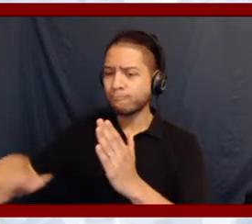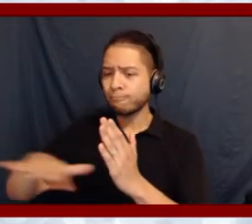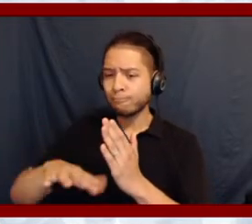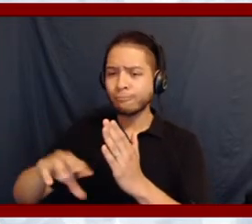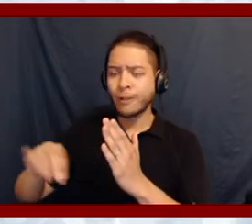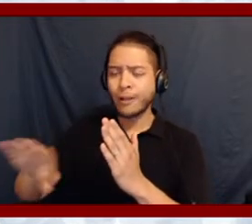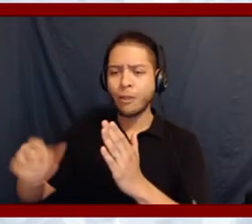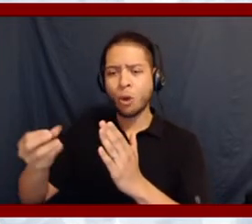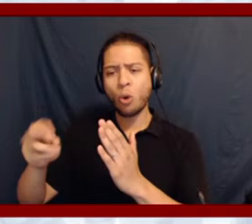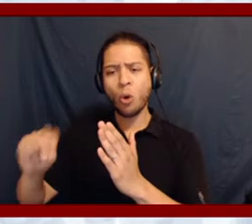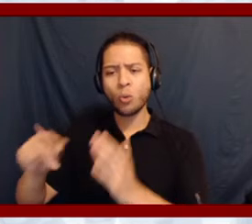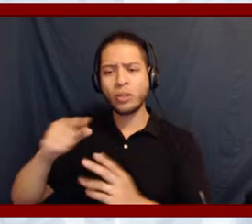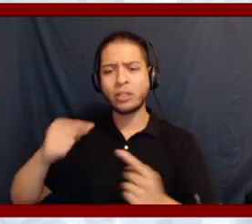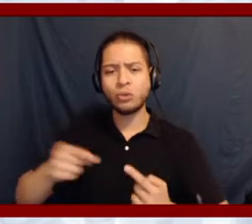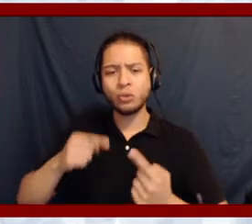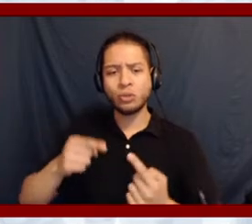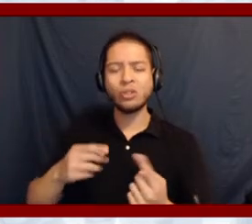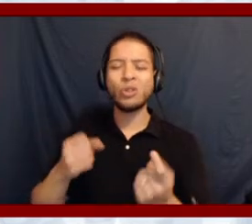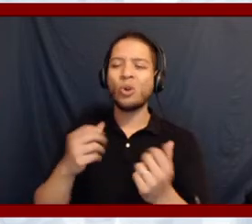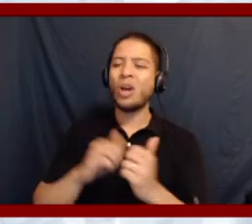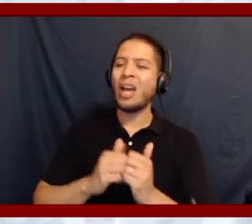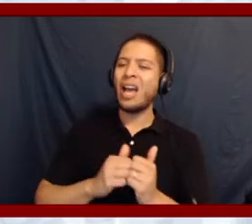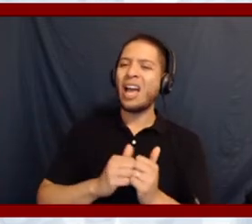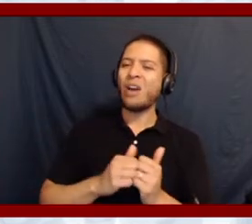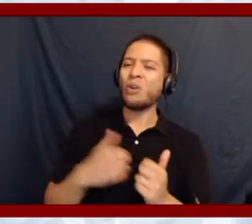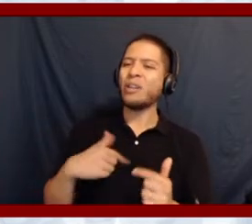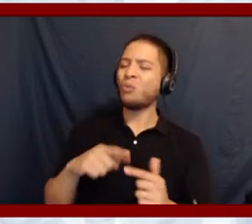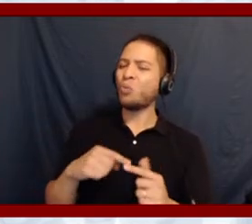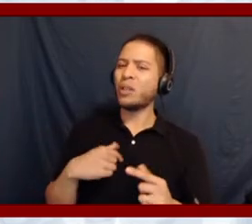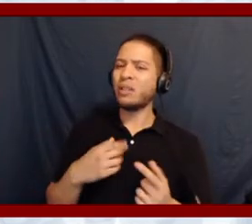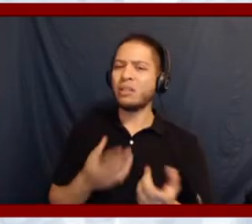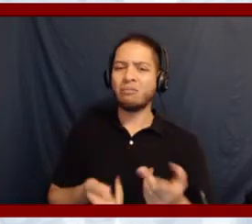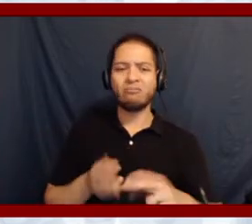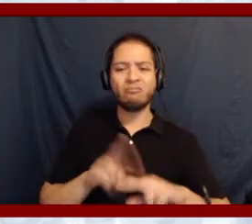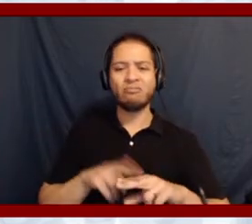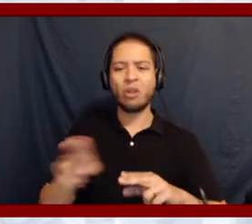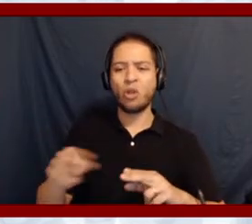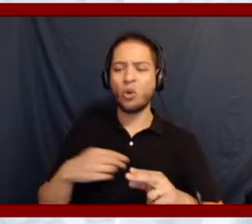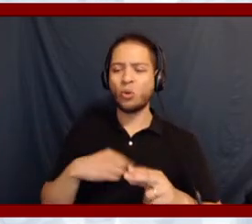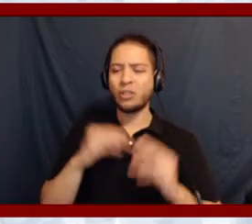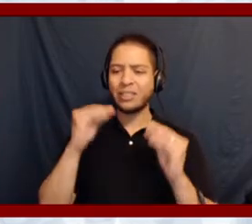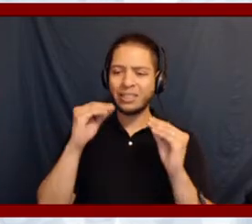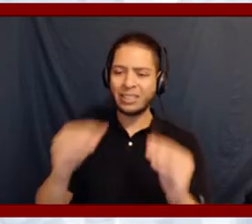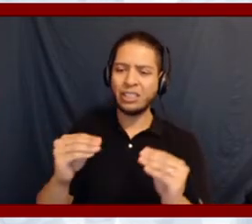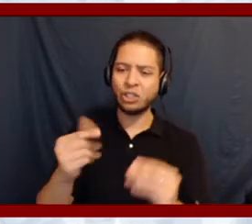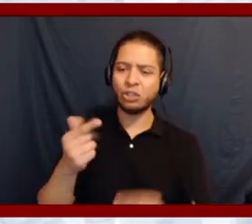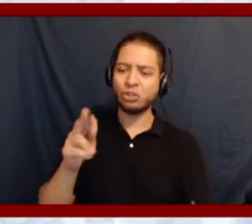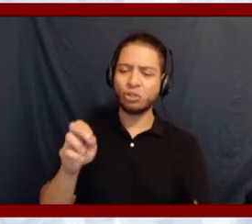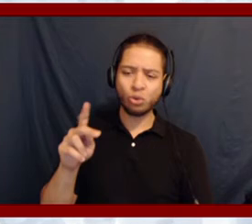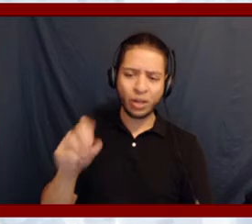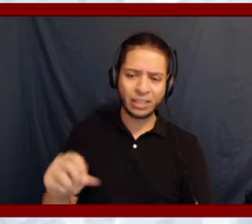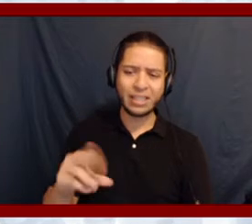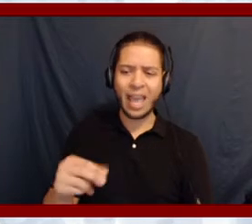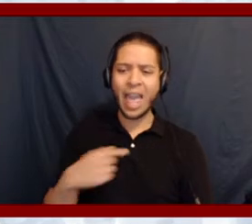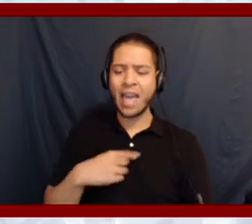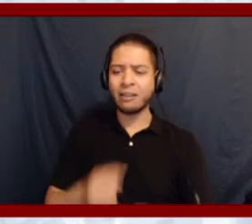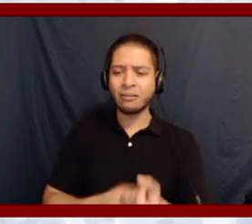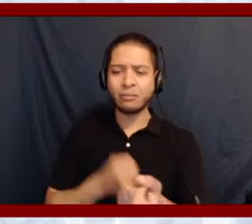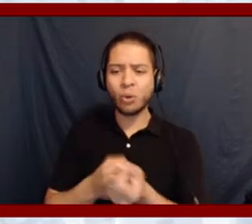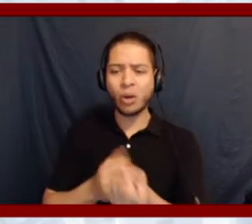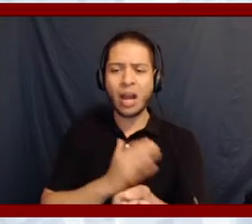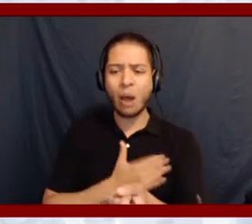the TEACH grants and to support greater development of teachers and essential mental professionals within our